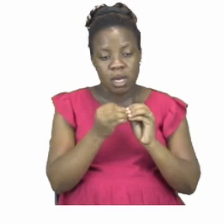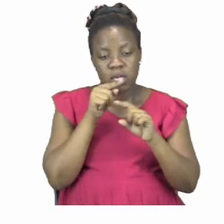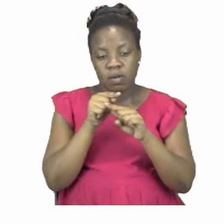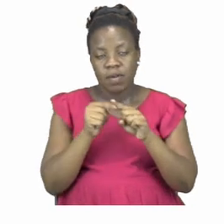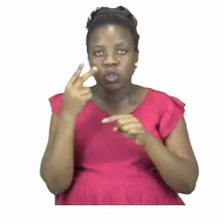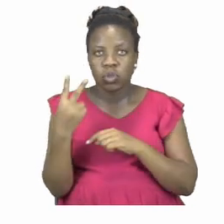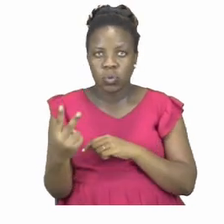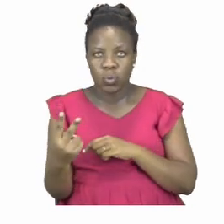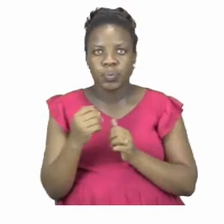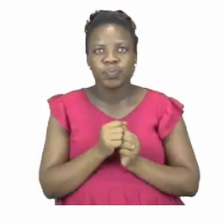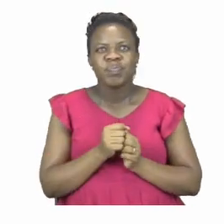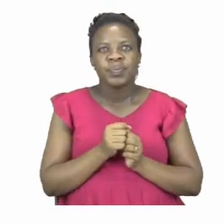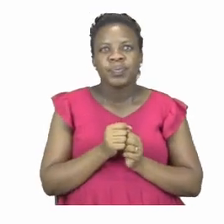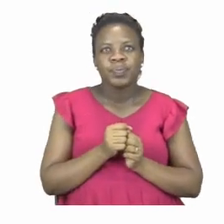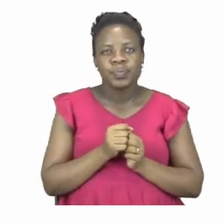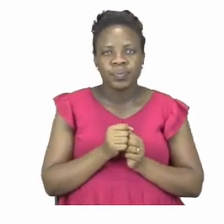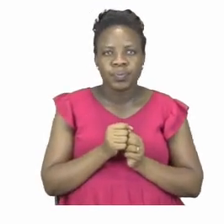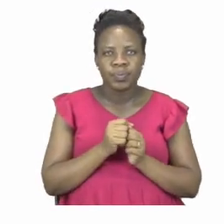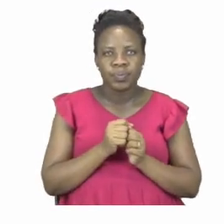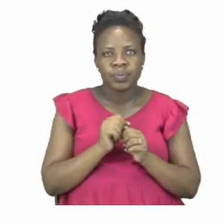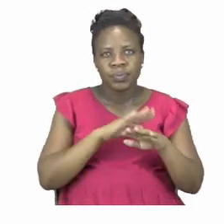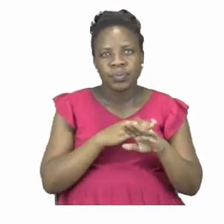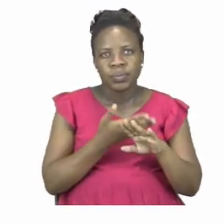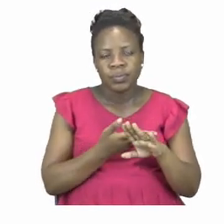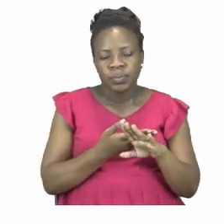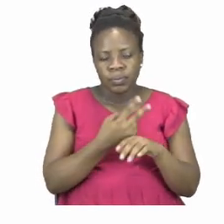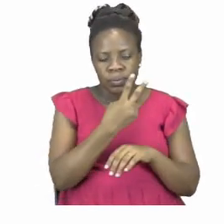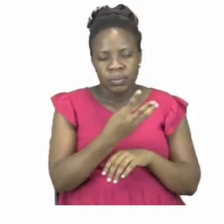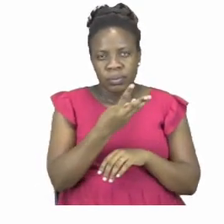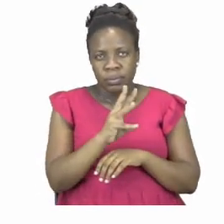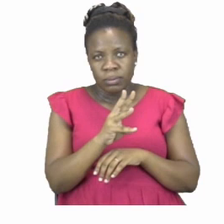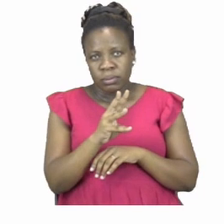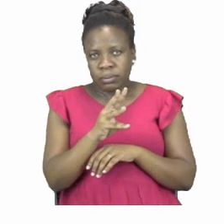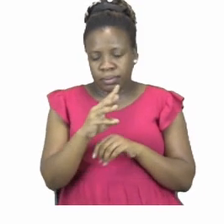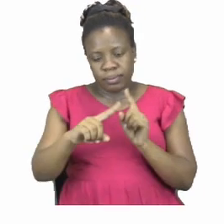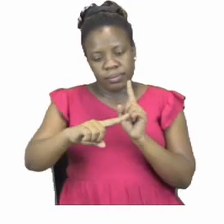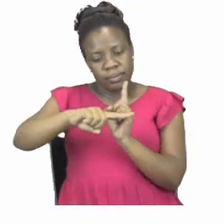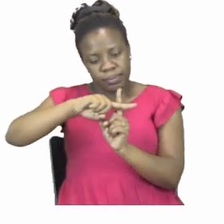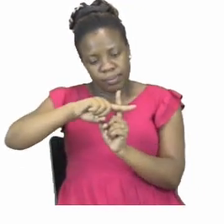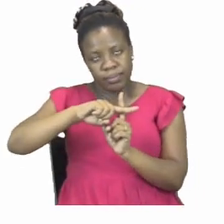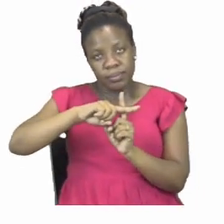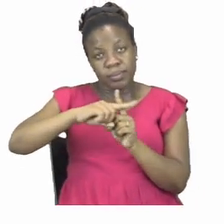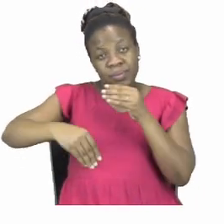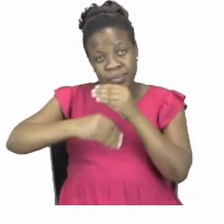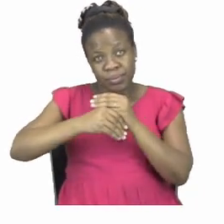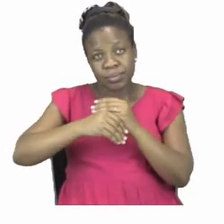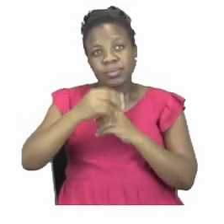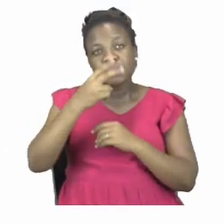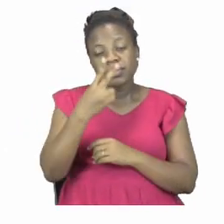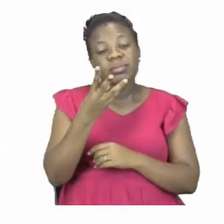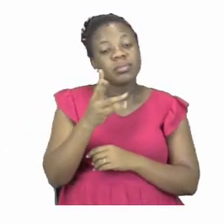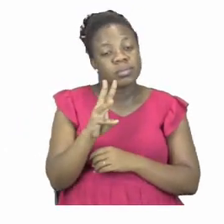number 26. Now, if you say 26 plus 26, you are going to